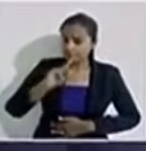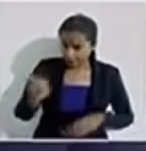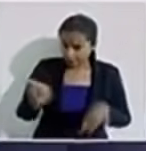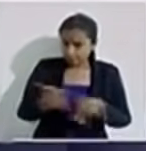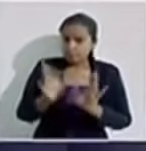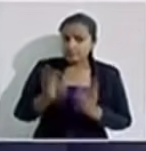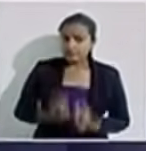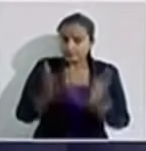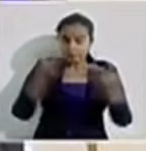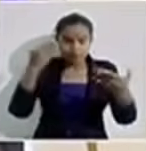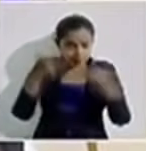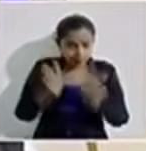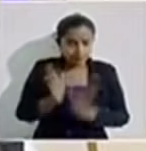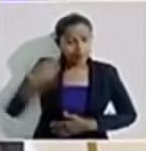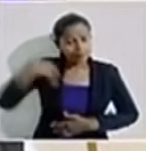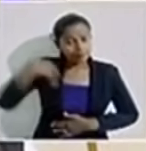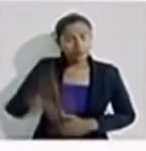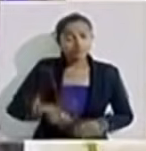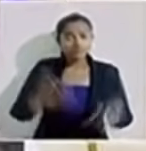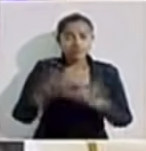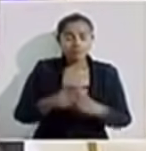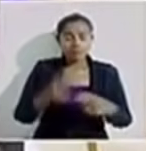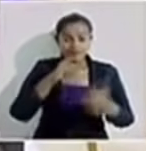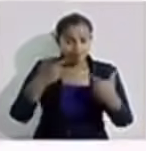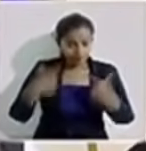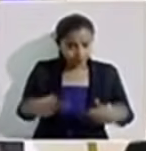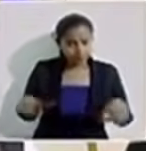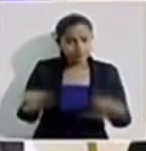also made a similar comment.